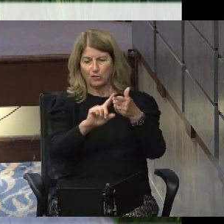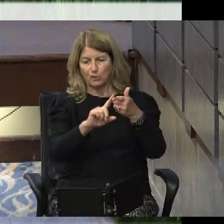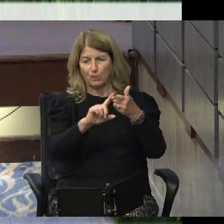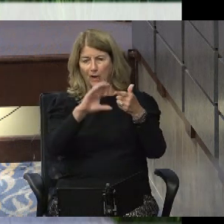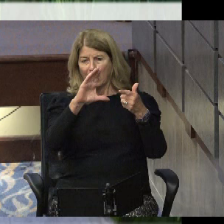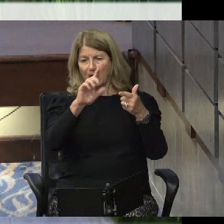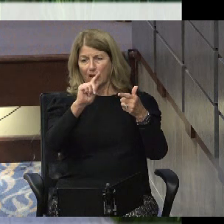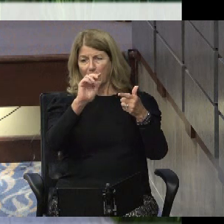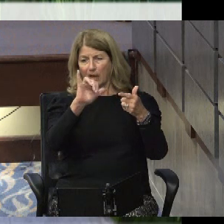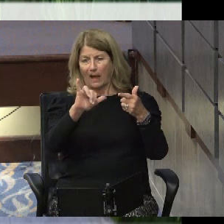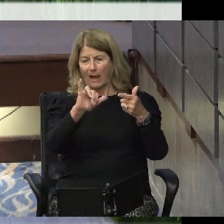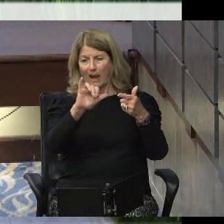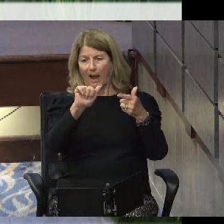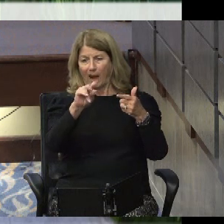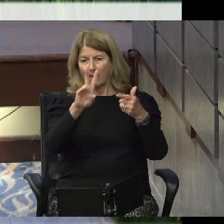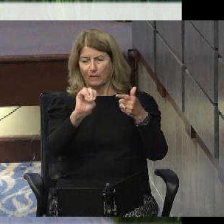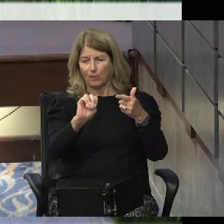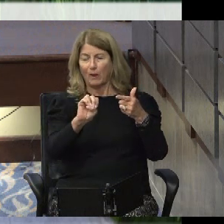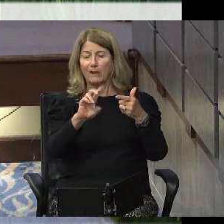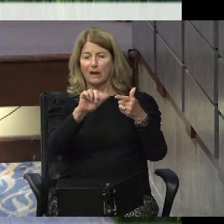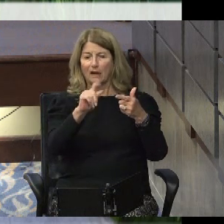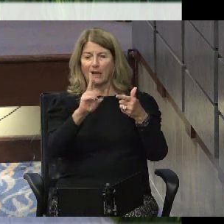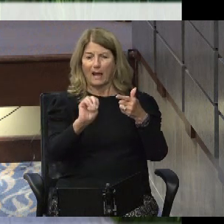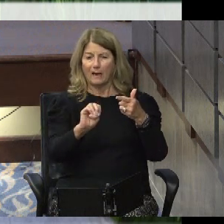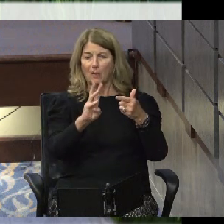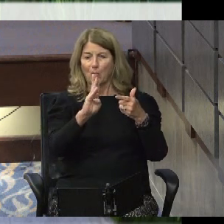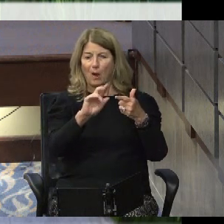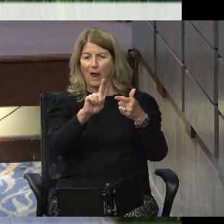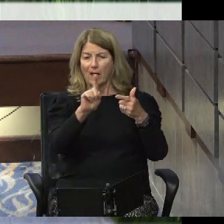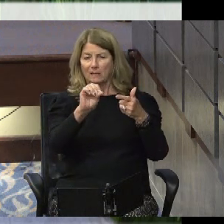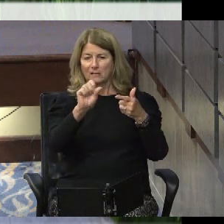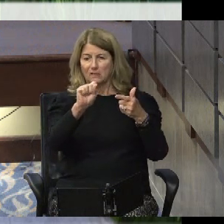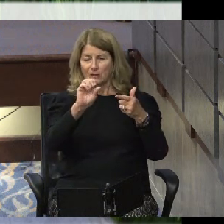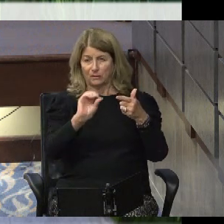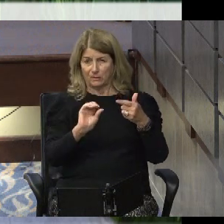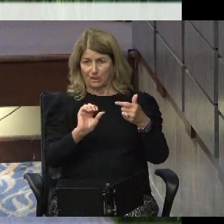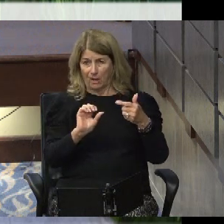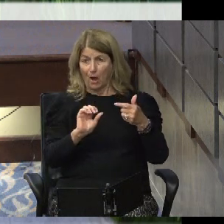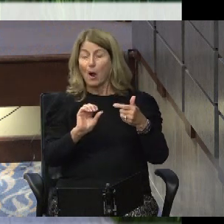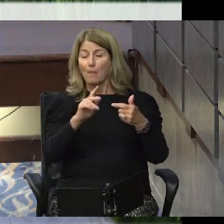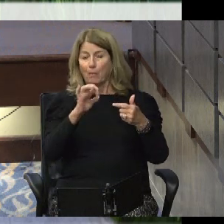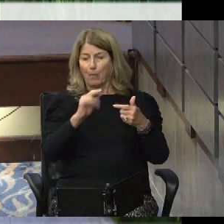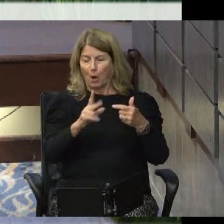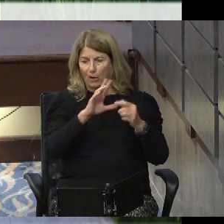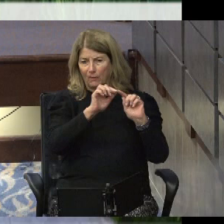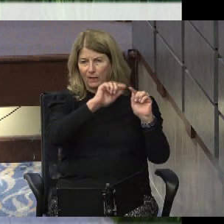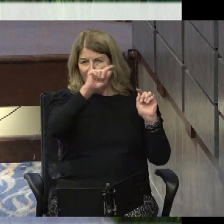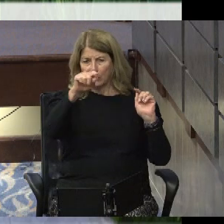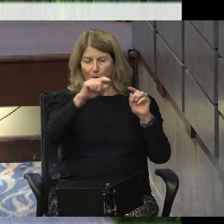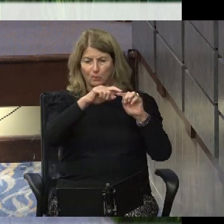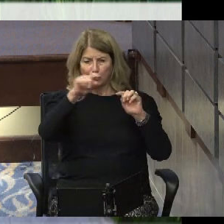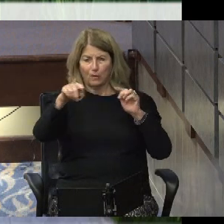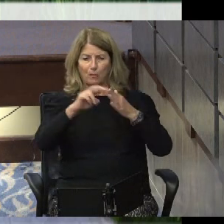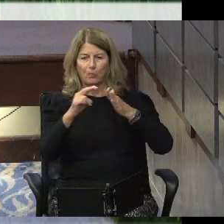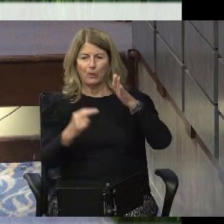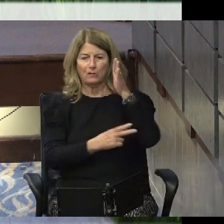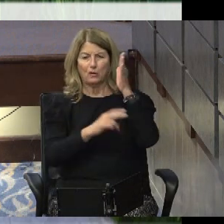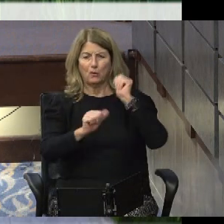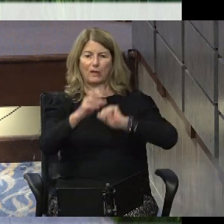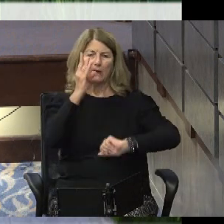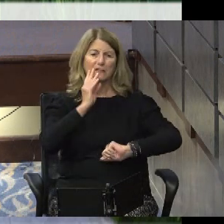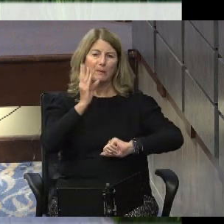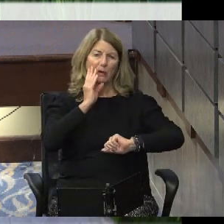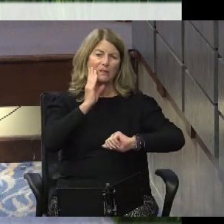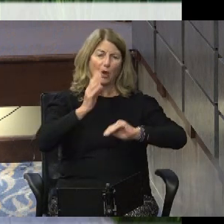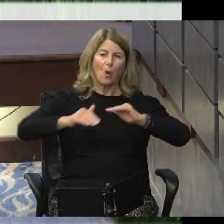Park, and the pathway to your left that swings out on that bridge that takes you over the cove so that you can experience being over the water. You